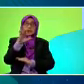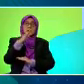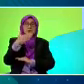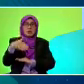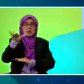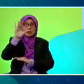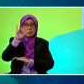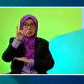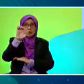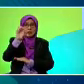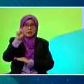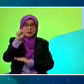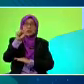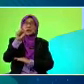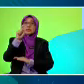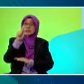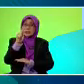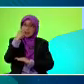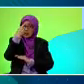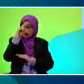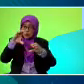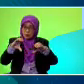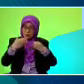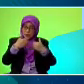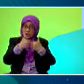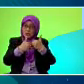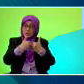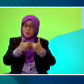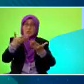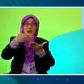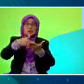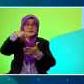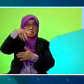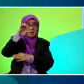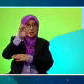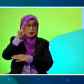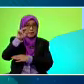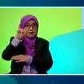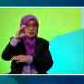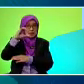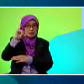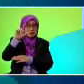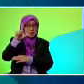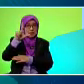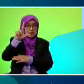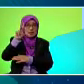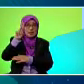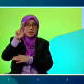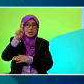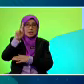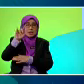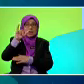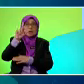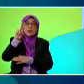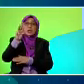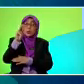bread and buns, and the last is penicillium that are commonly used in blue cheese production, and also